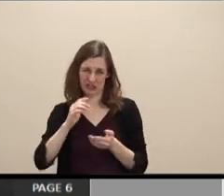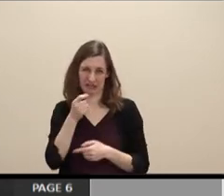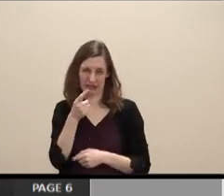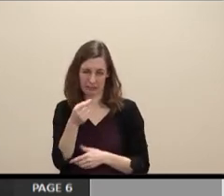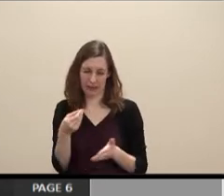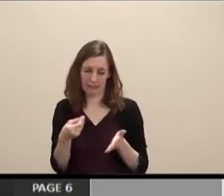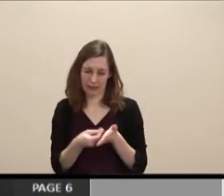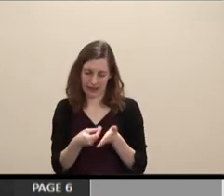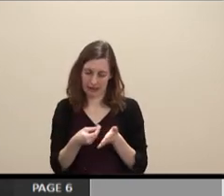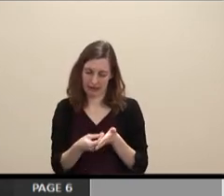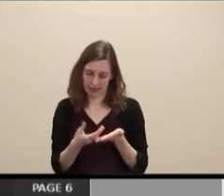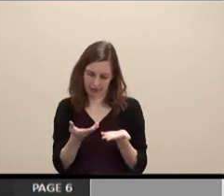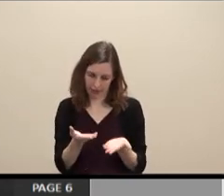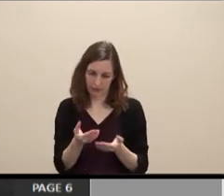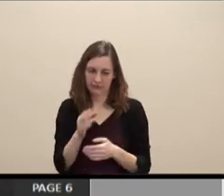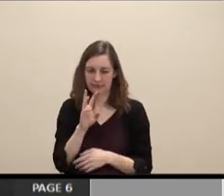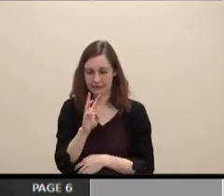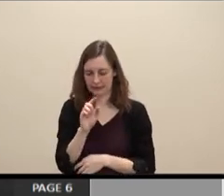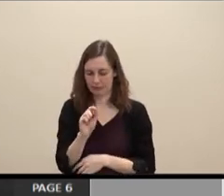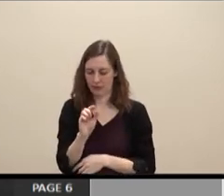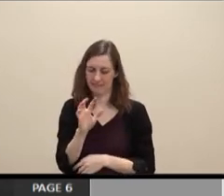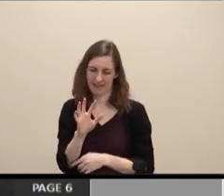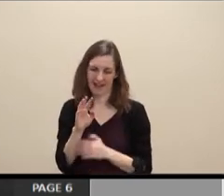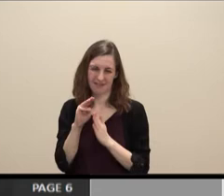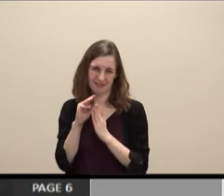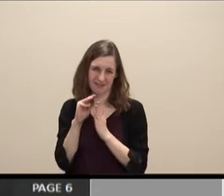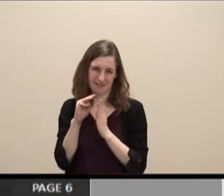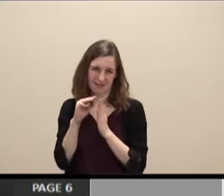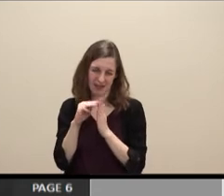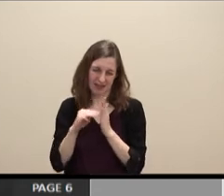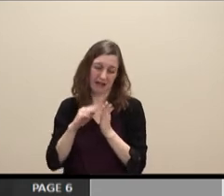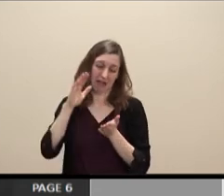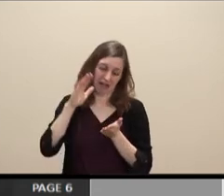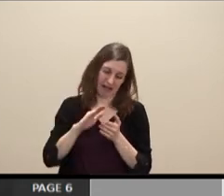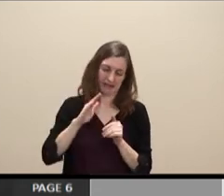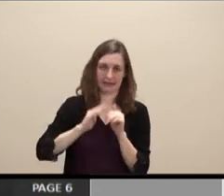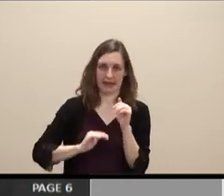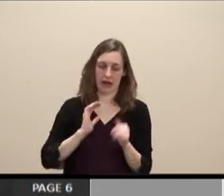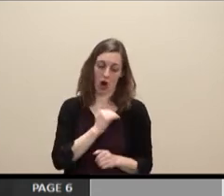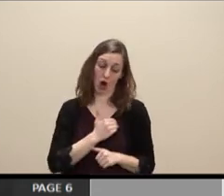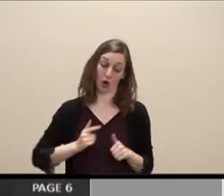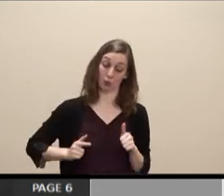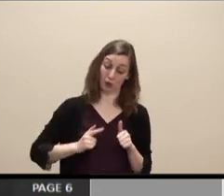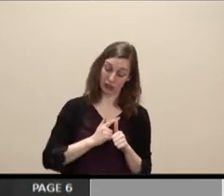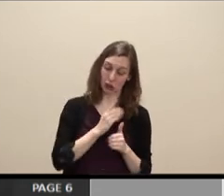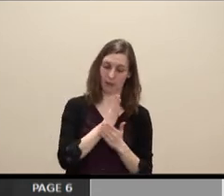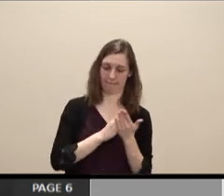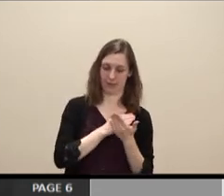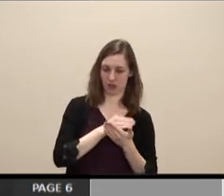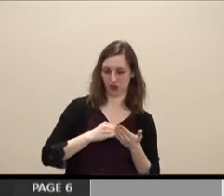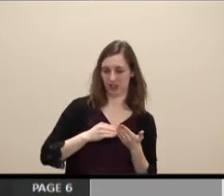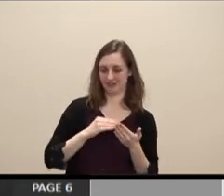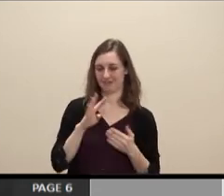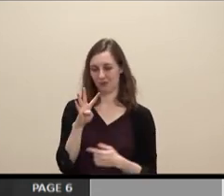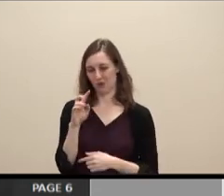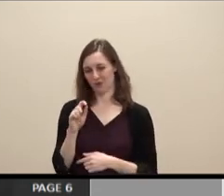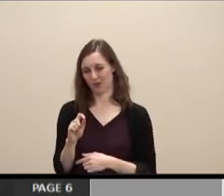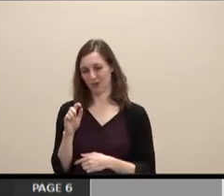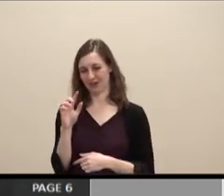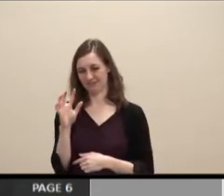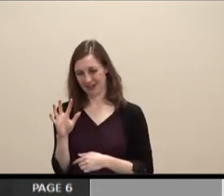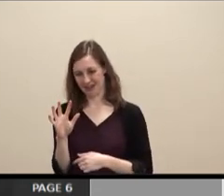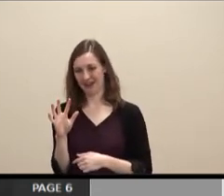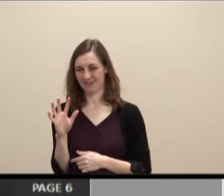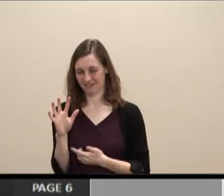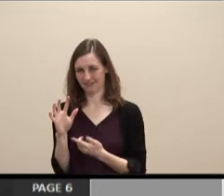there. But anyway, we're down $6.5 million from the original budget and $4.7 from our amended budget.